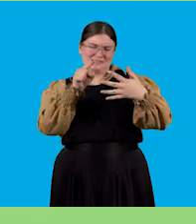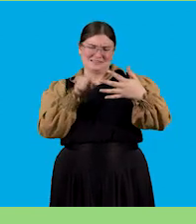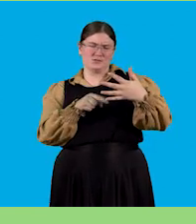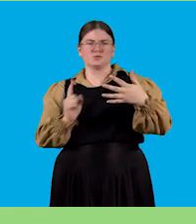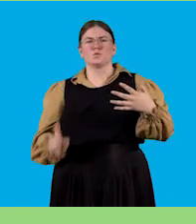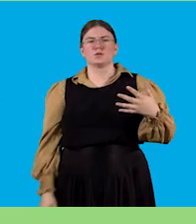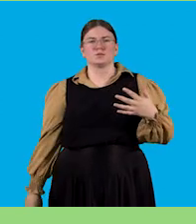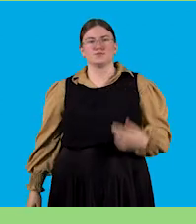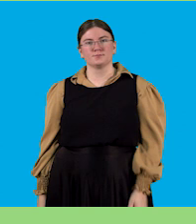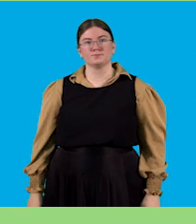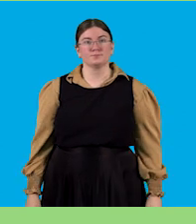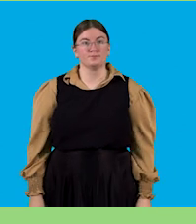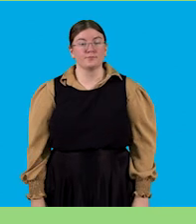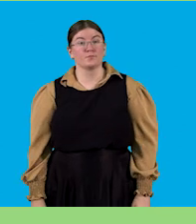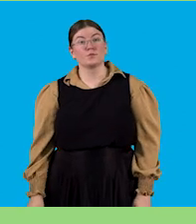system.